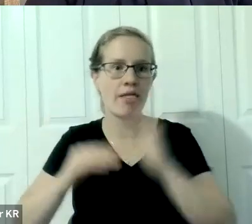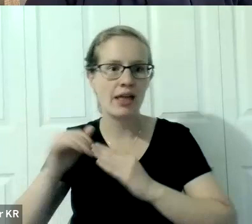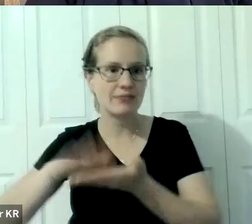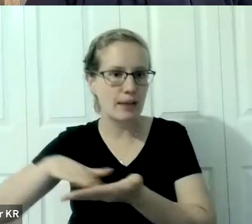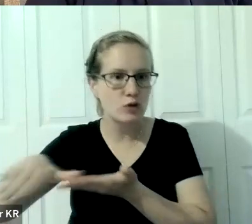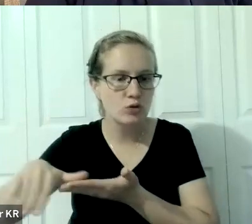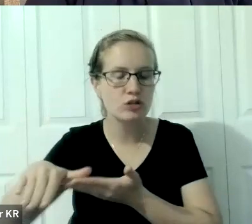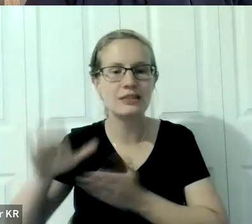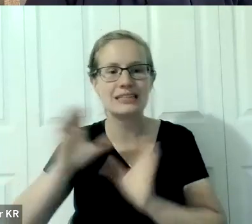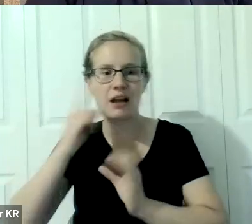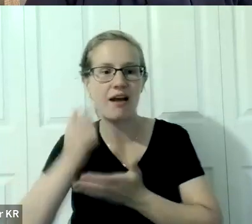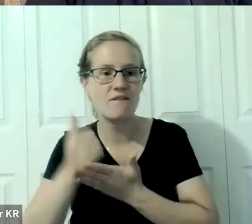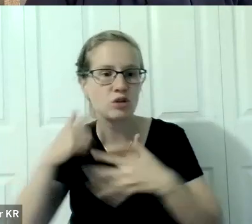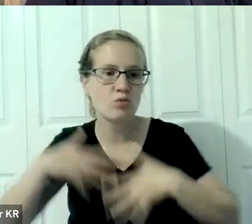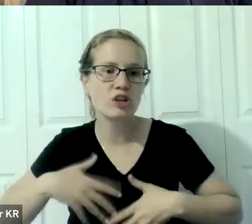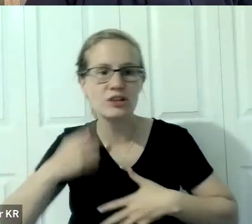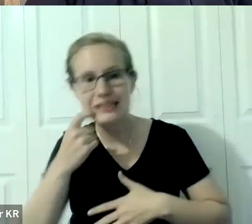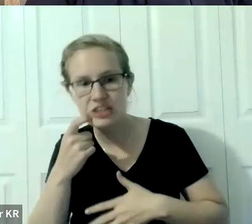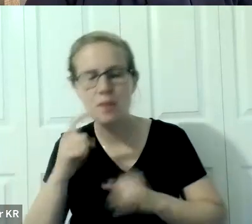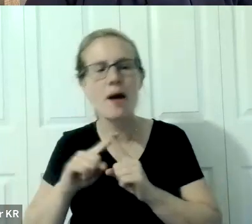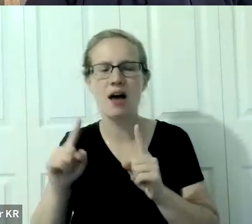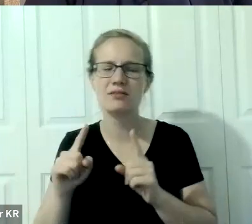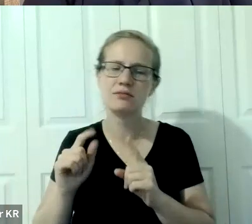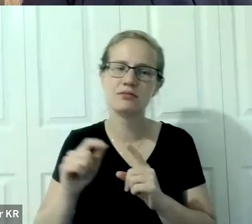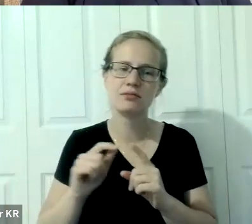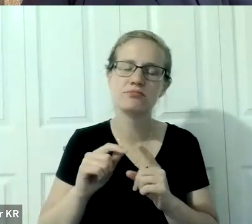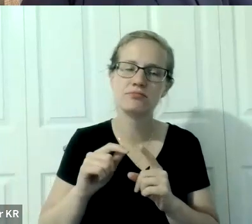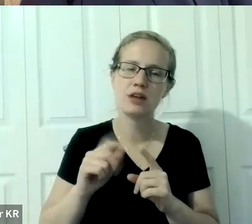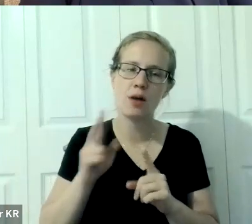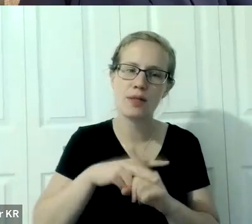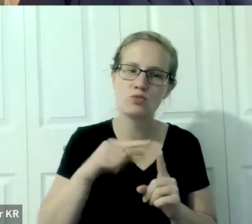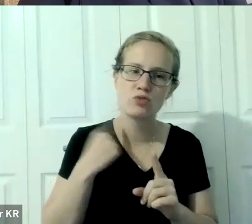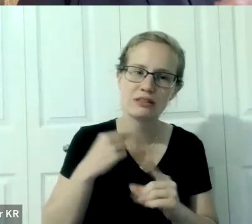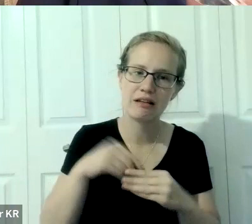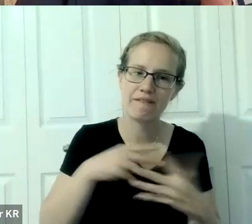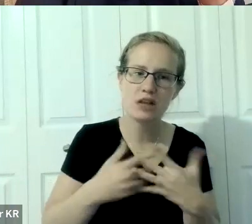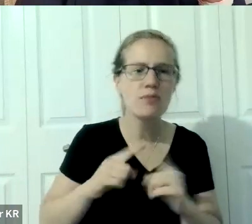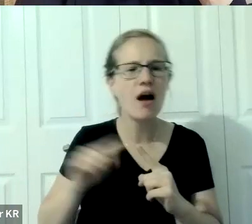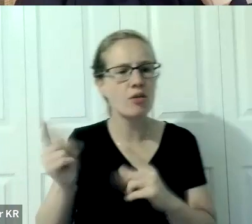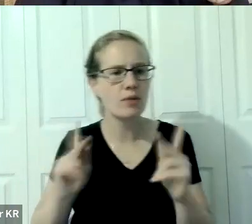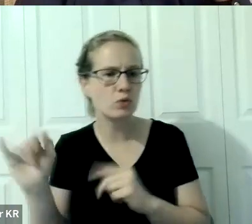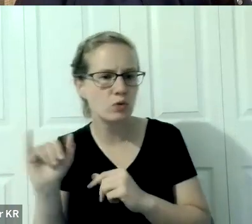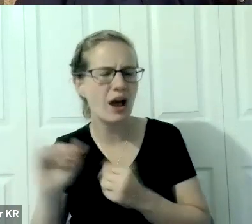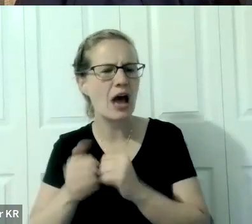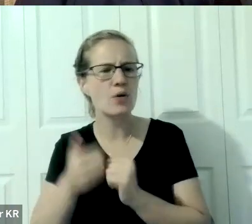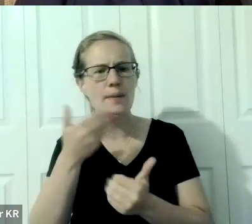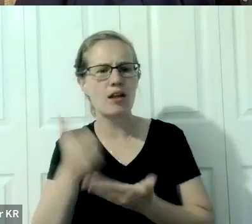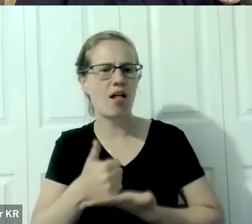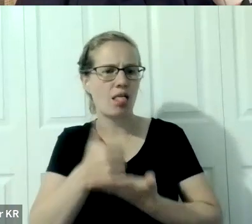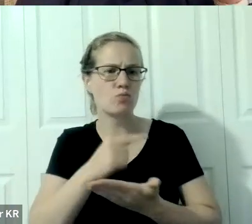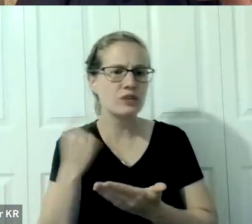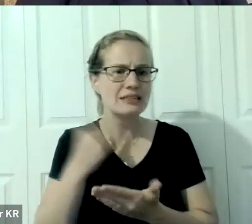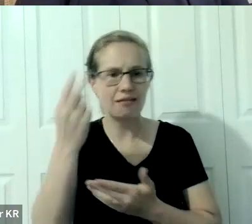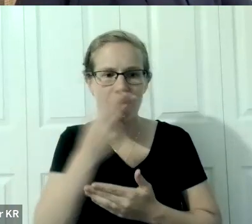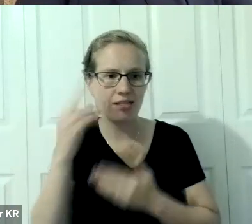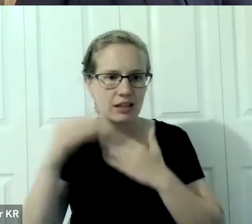know, they're seeking help for depression, addiction. But I would say this goes beyond just helping someone in the confessional. How can we better equip our priests and Catholic